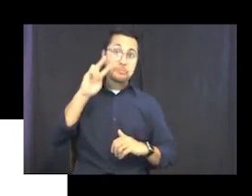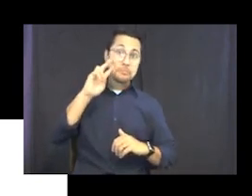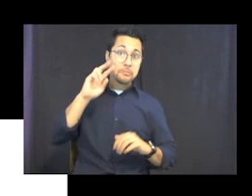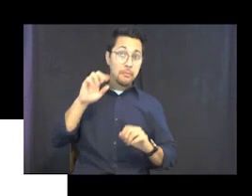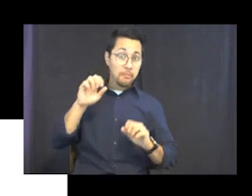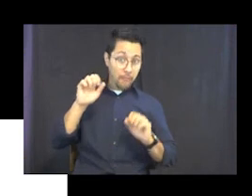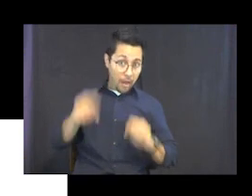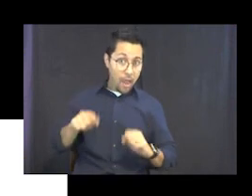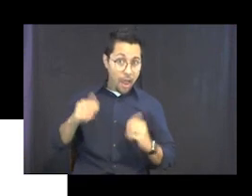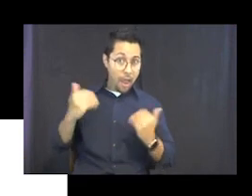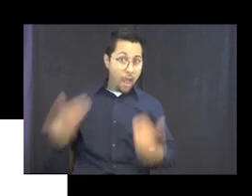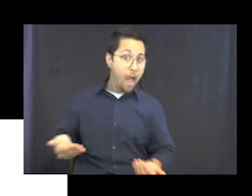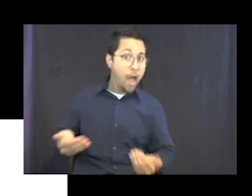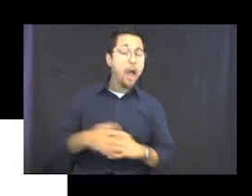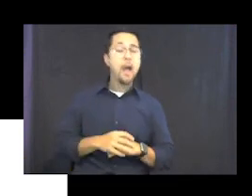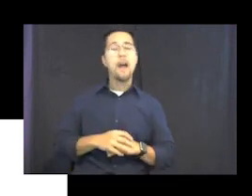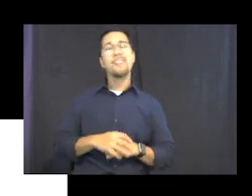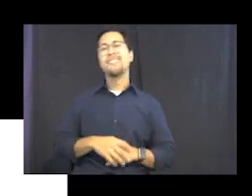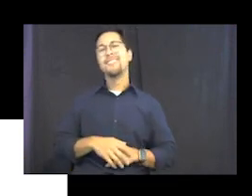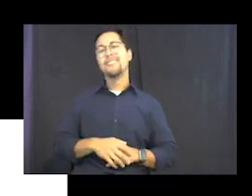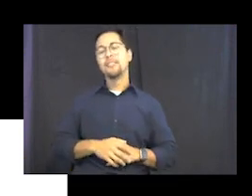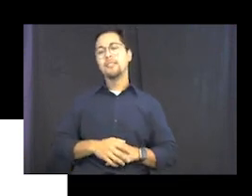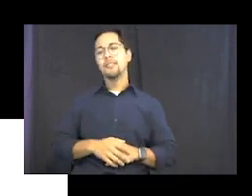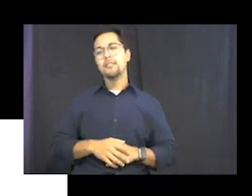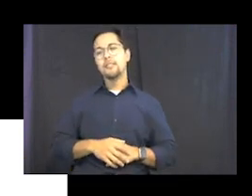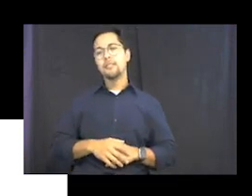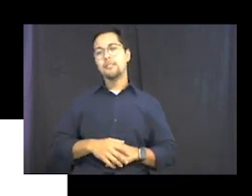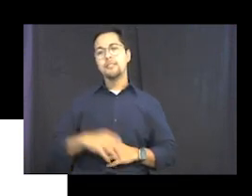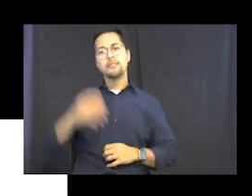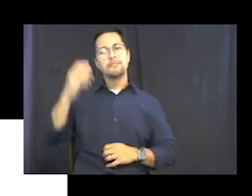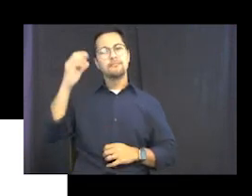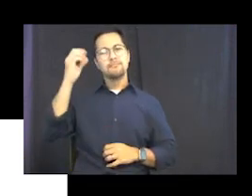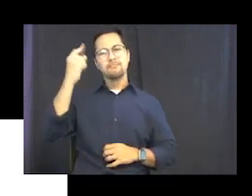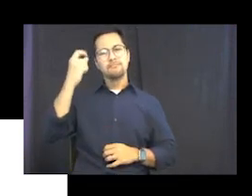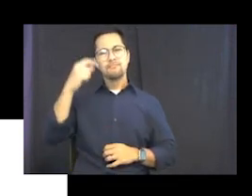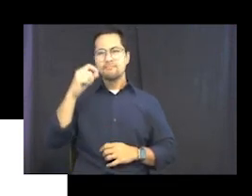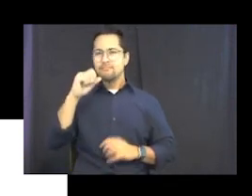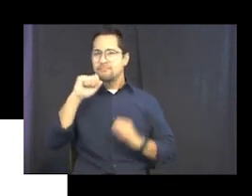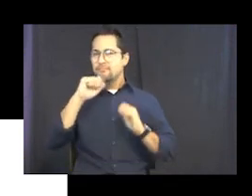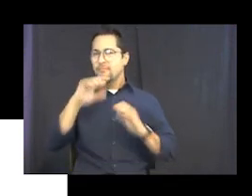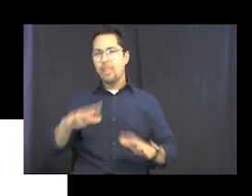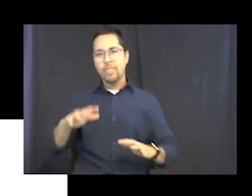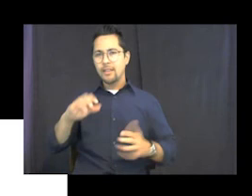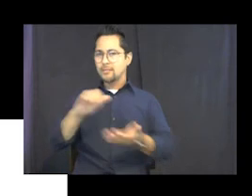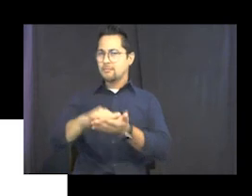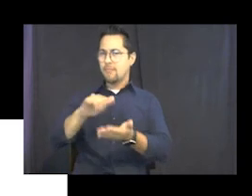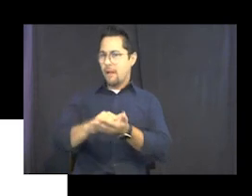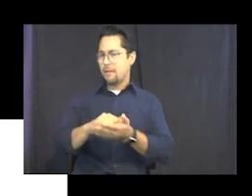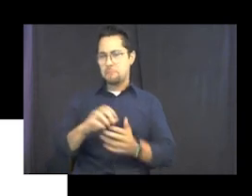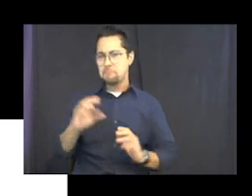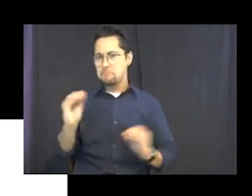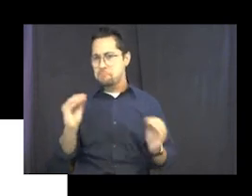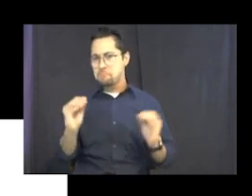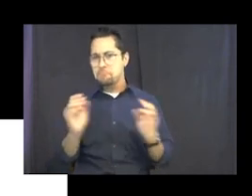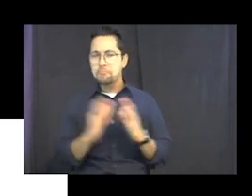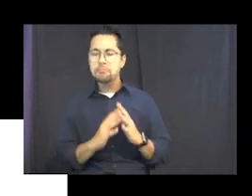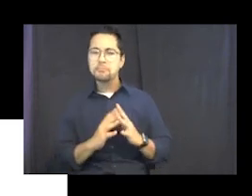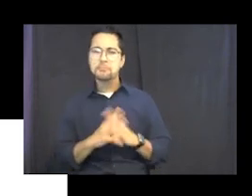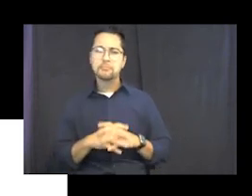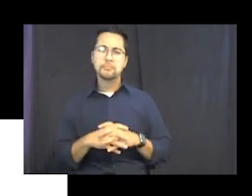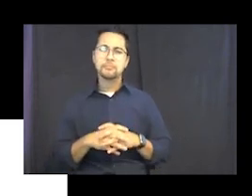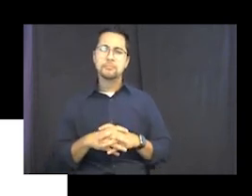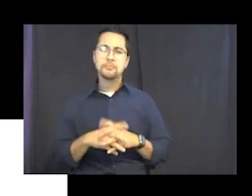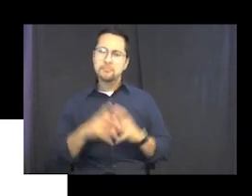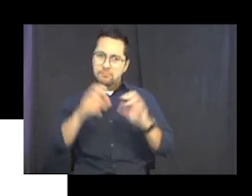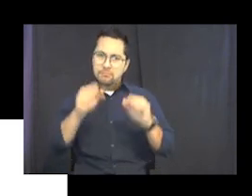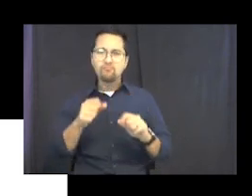out. But nothing is impossible to allow you to